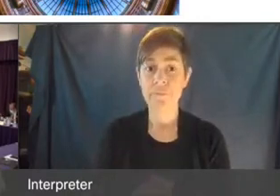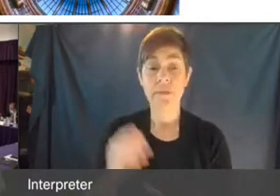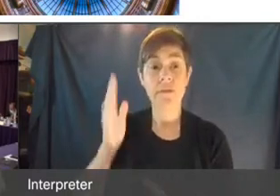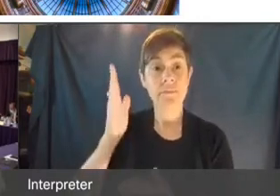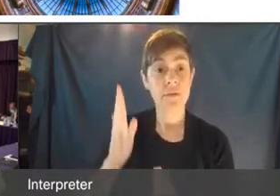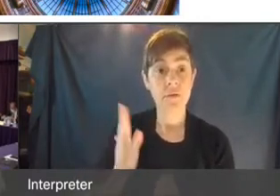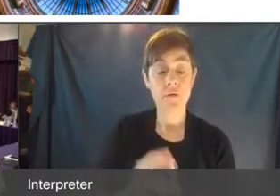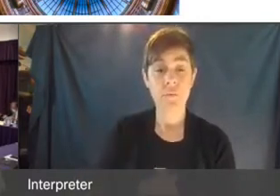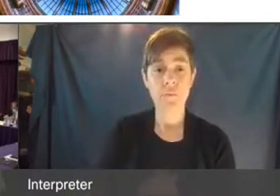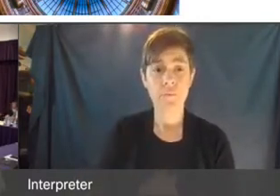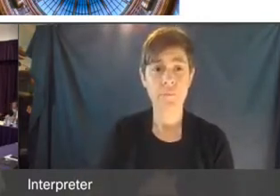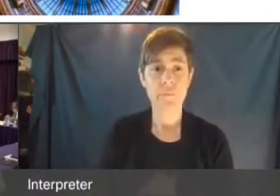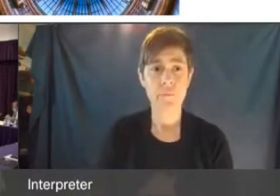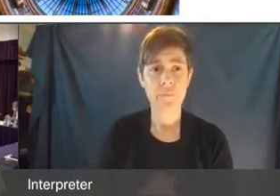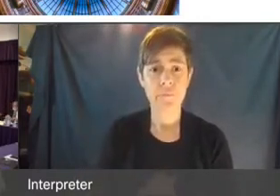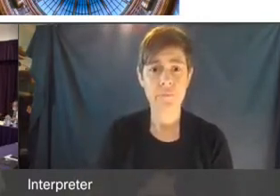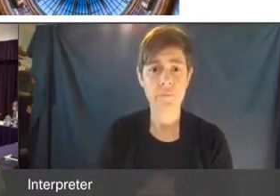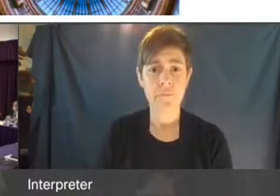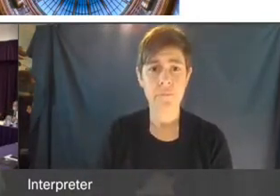speaker, Mr.